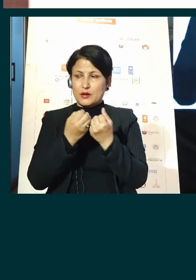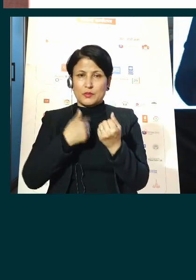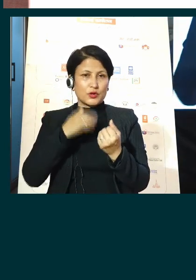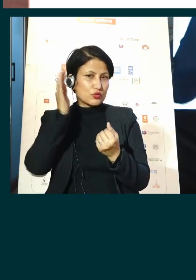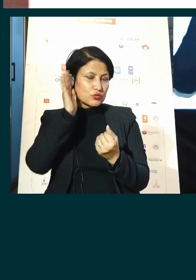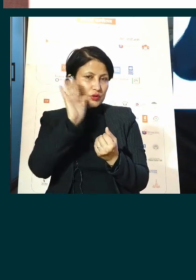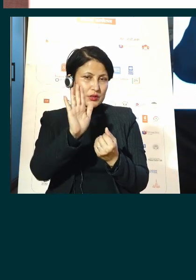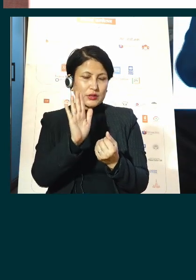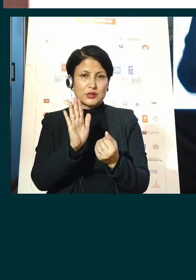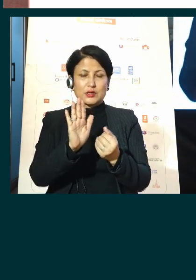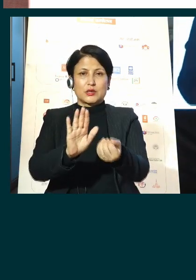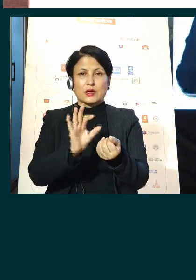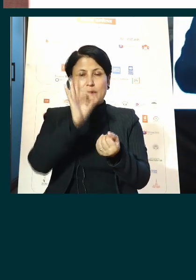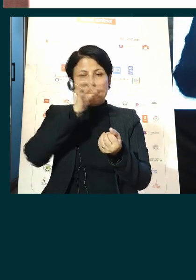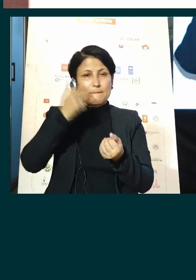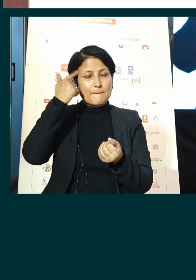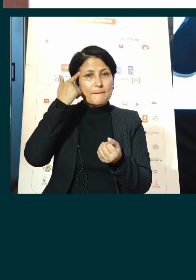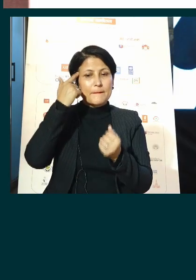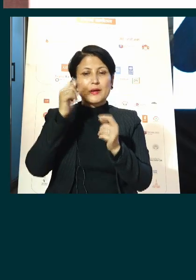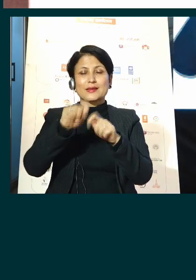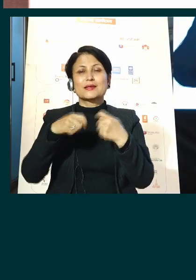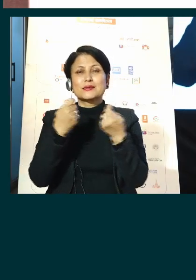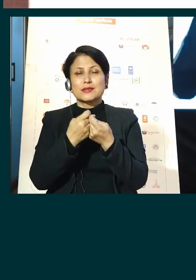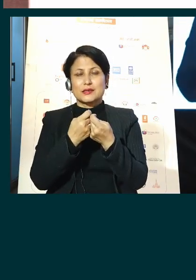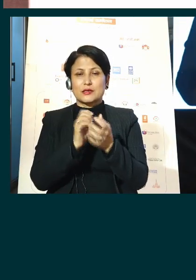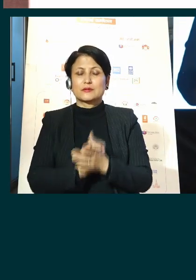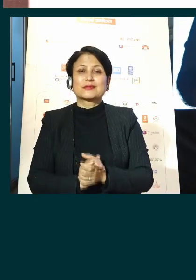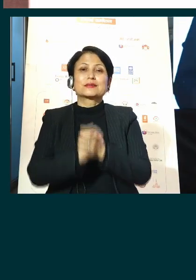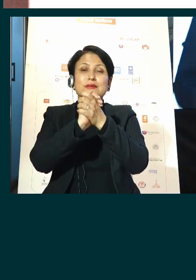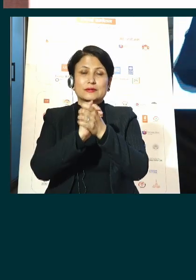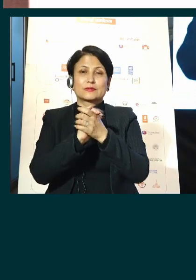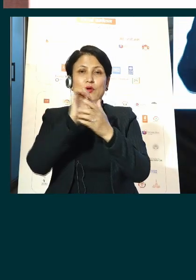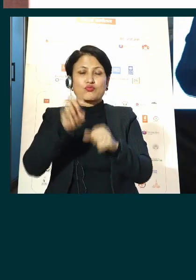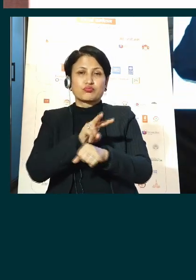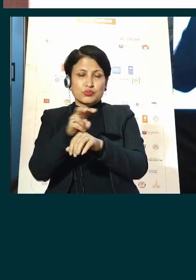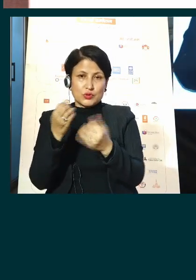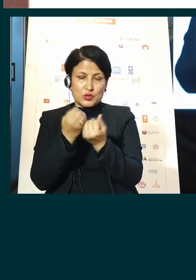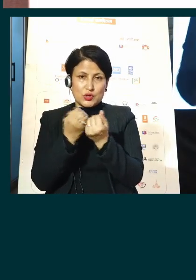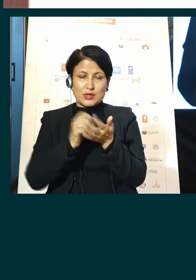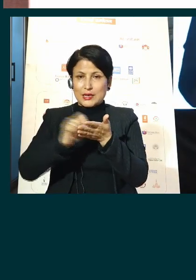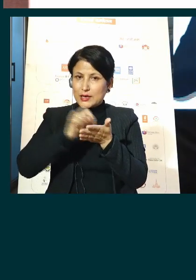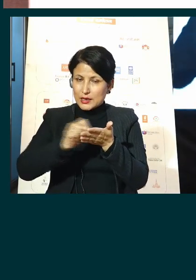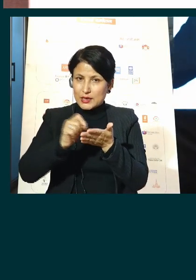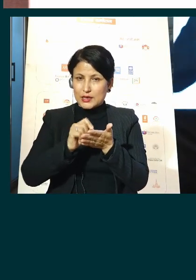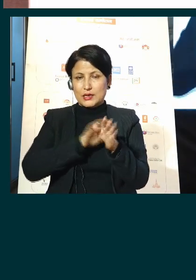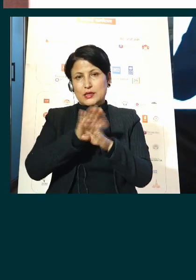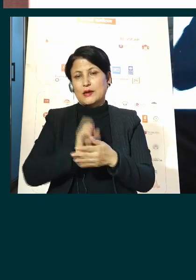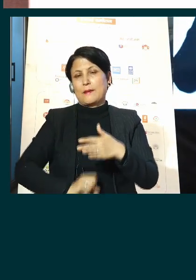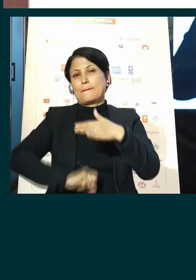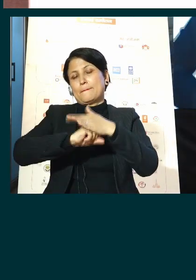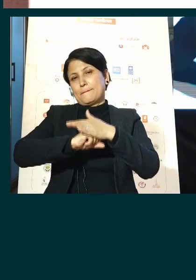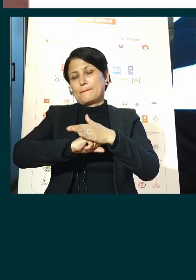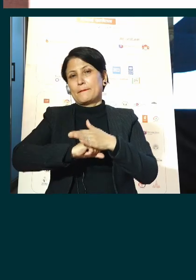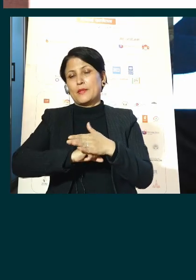prioritizes peer-reviewed literature, but there's also so much to learn from these programmatic reports. So we're really excited that we get to bring in those insights into this work